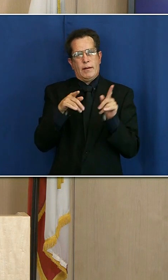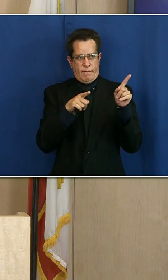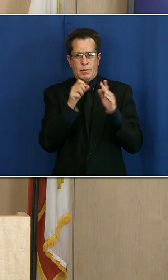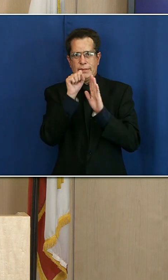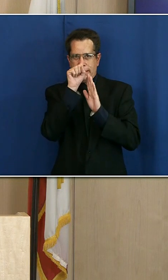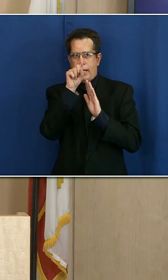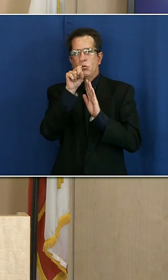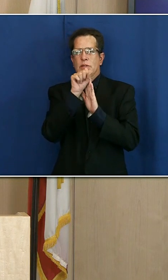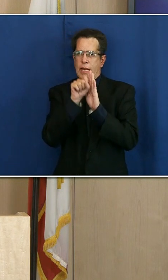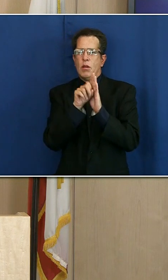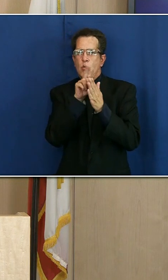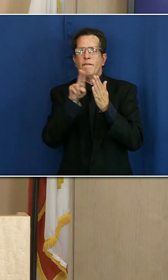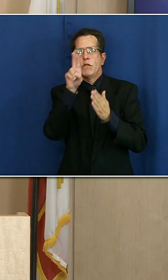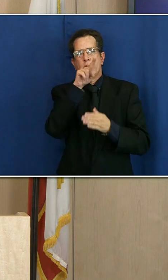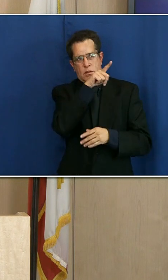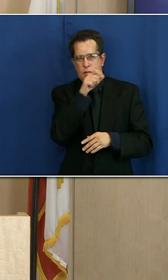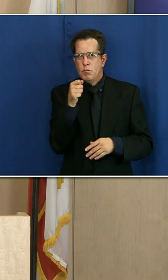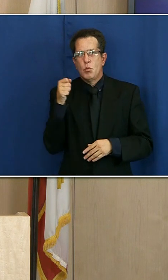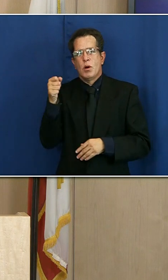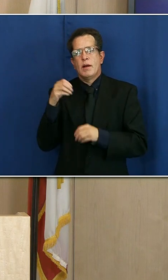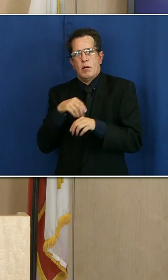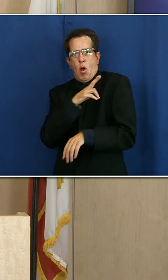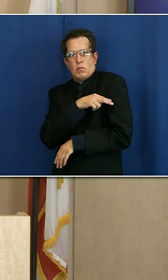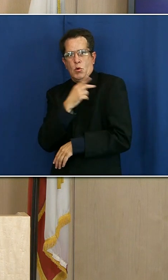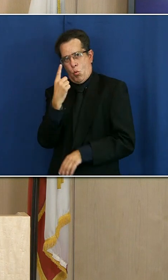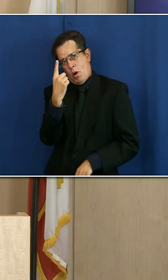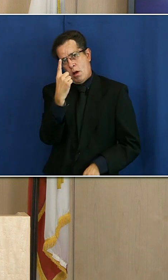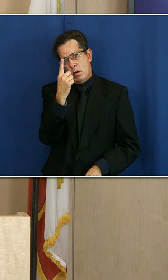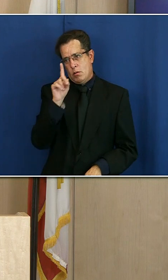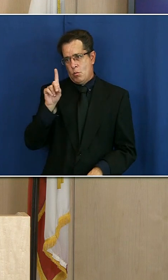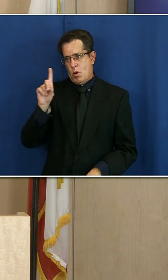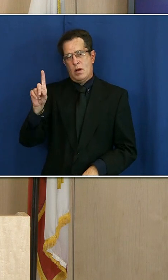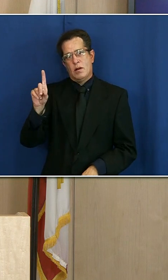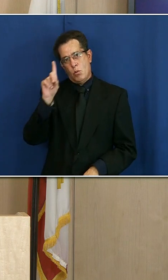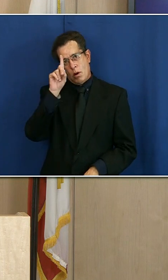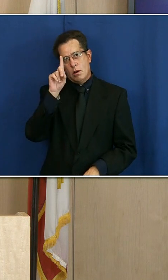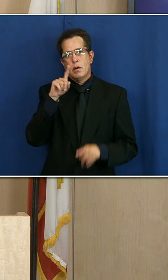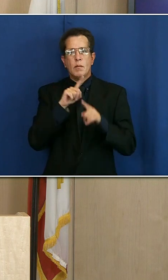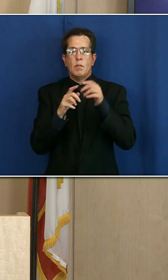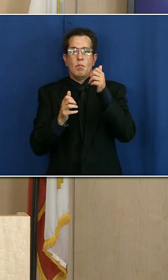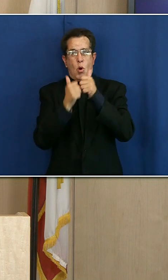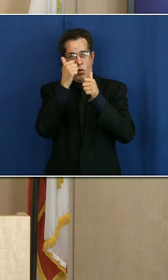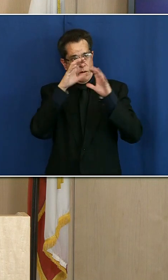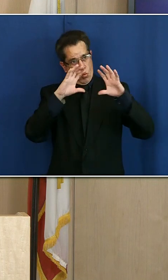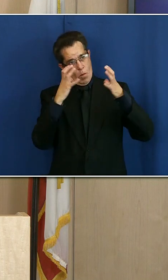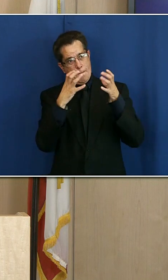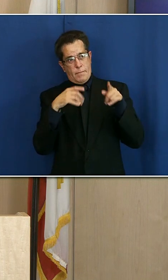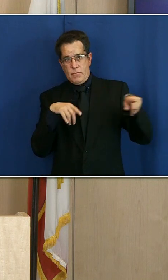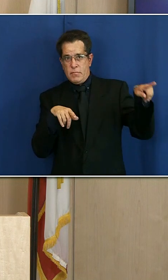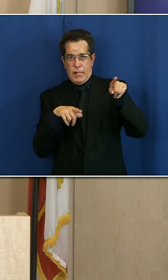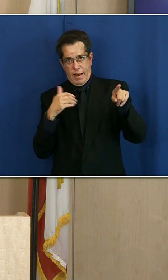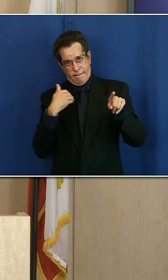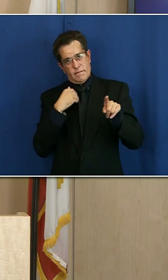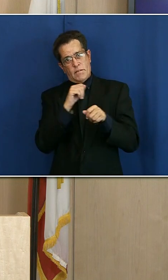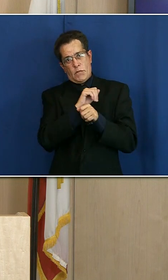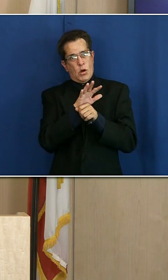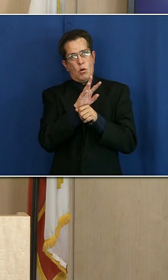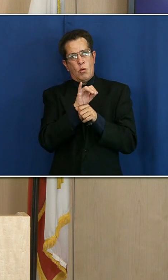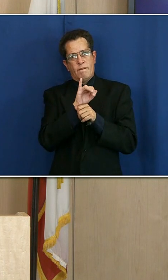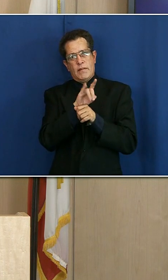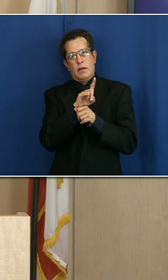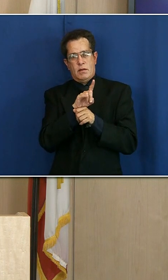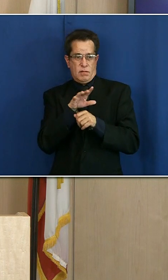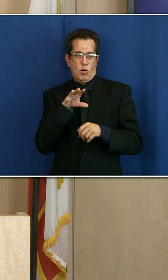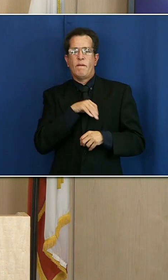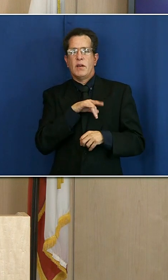hospital. But the group of individuals who are getting COVID are in the group that actually does usually